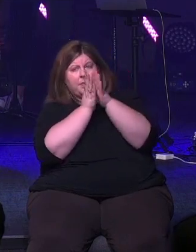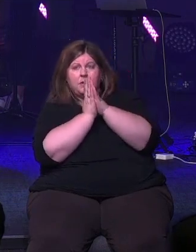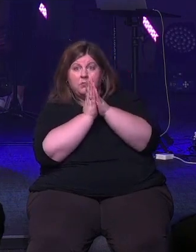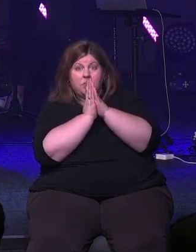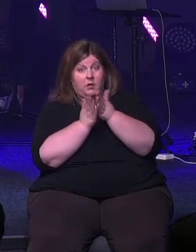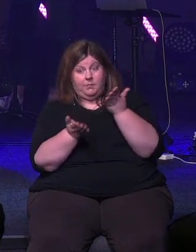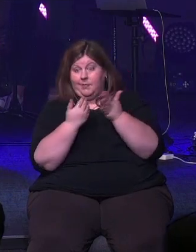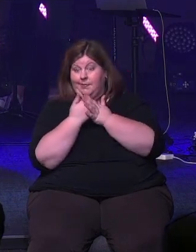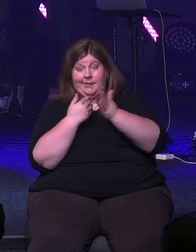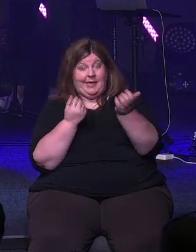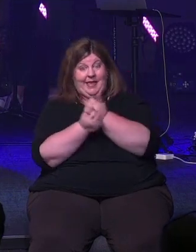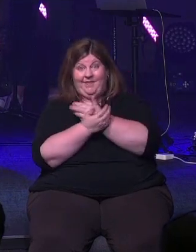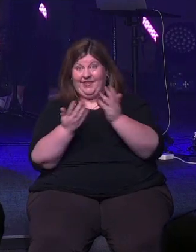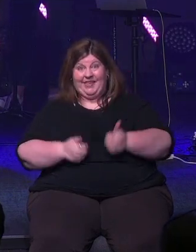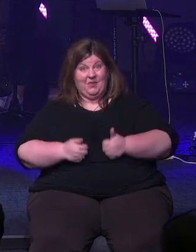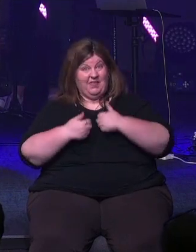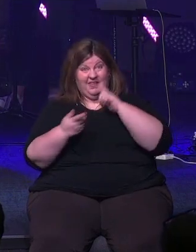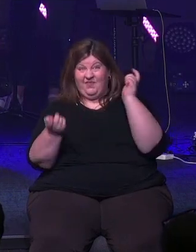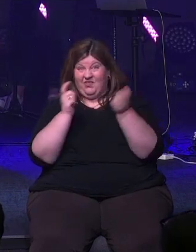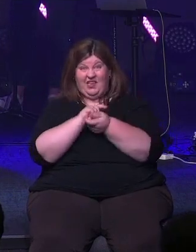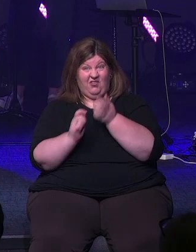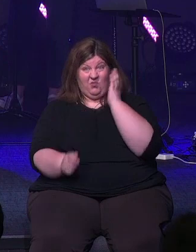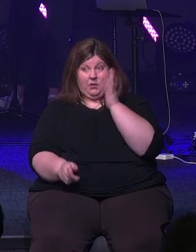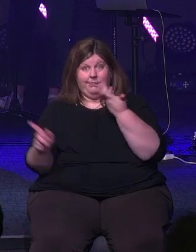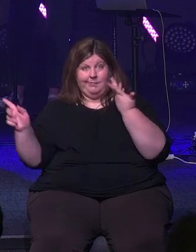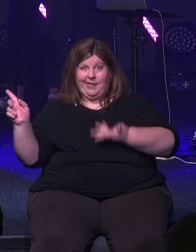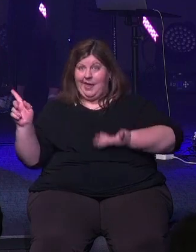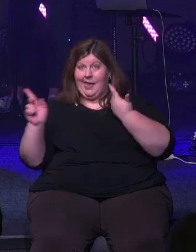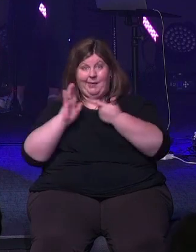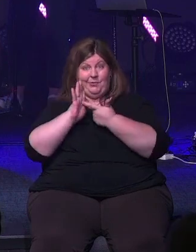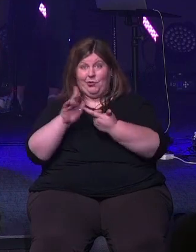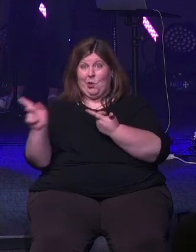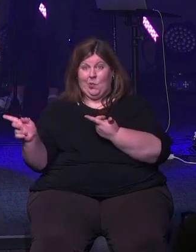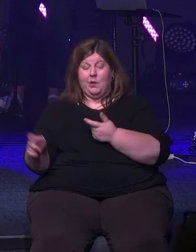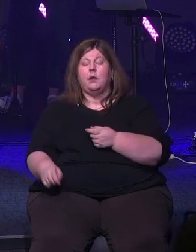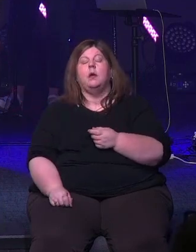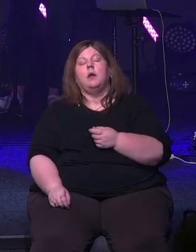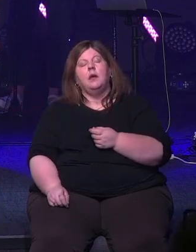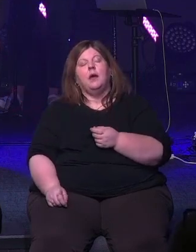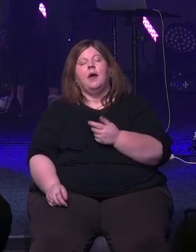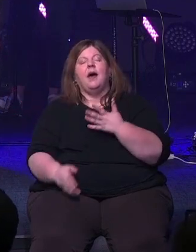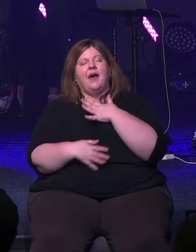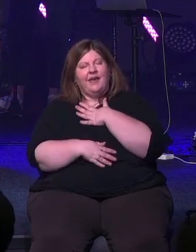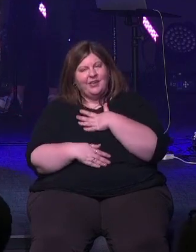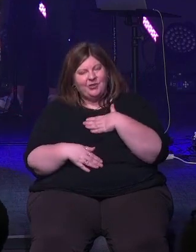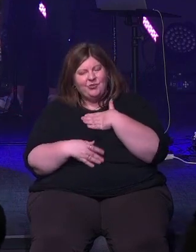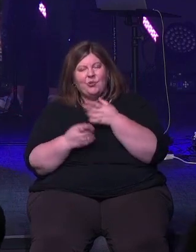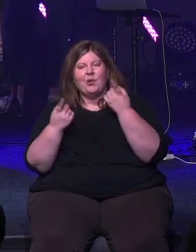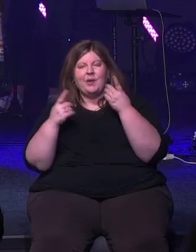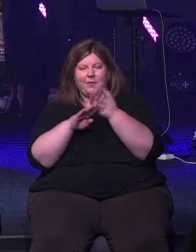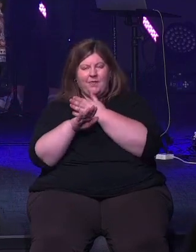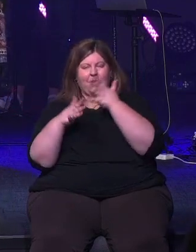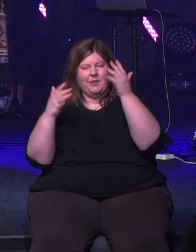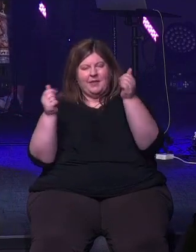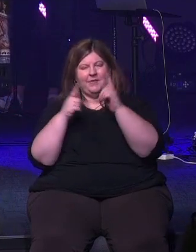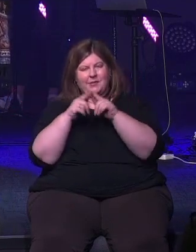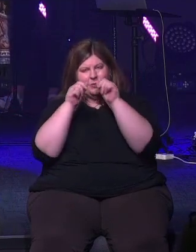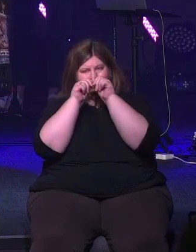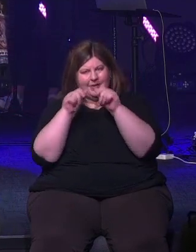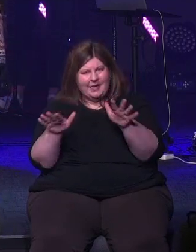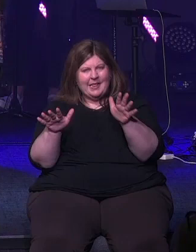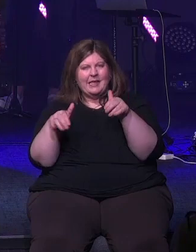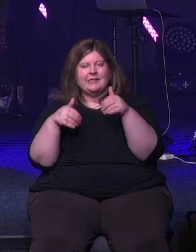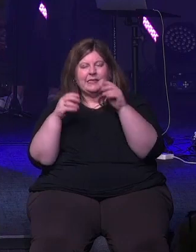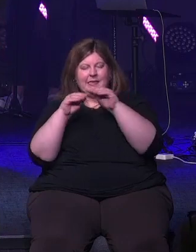change everything in your life. And I'm living proof of that. So as we leave, one thing we love to do is close with a benediction here at Frontline. If you don't know